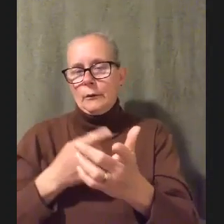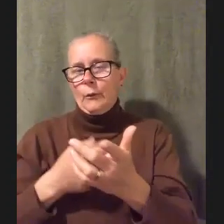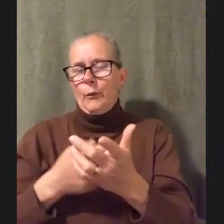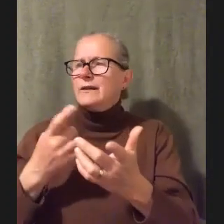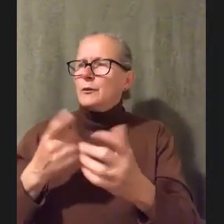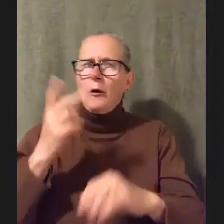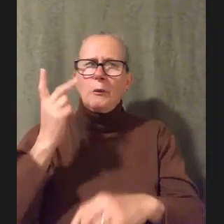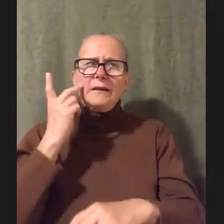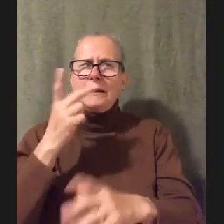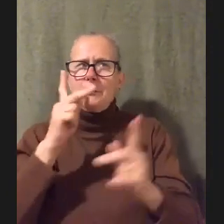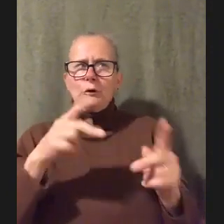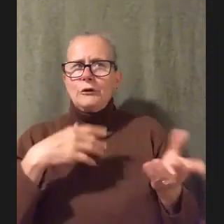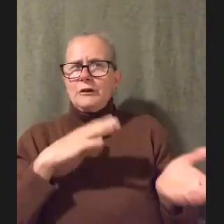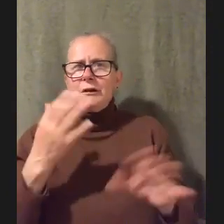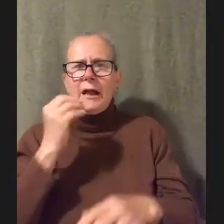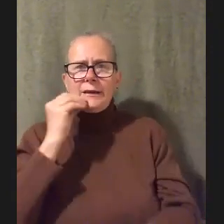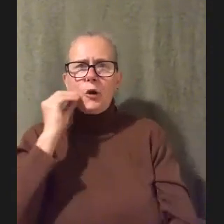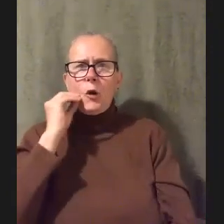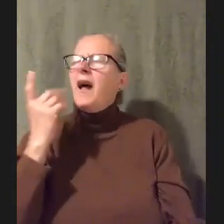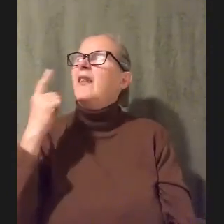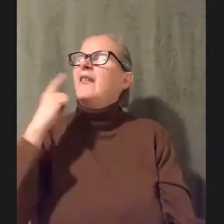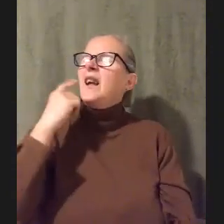think last Friday,